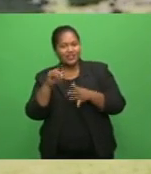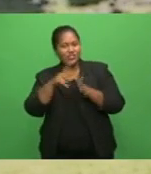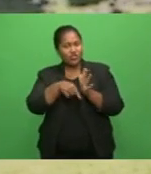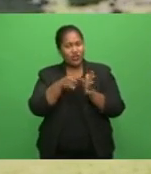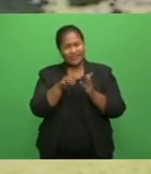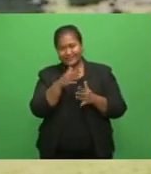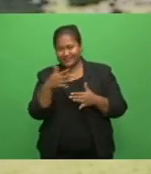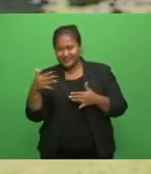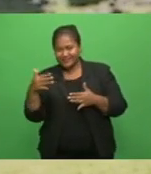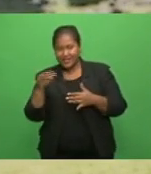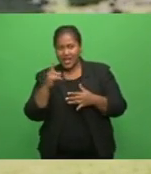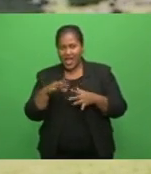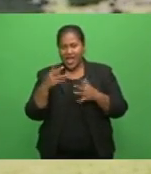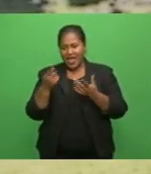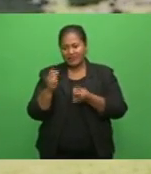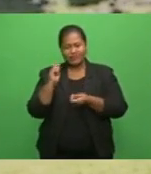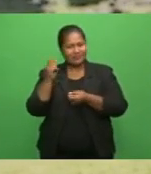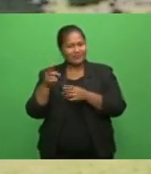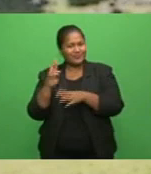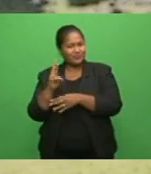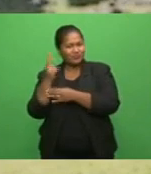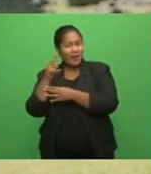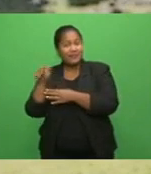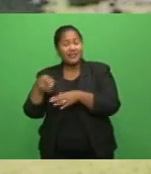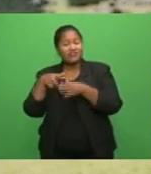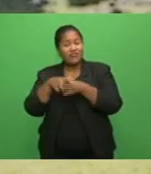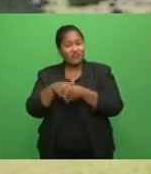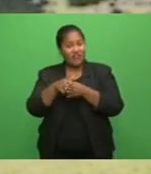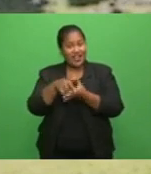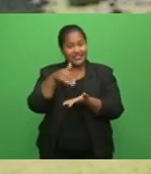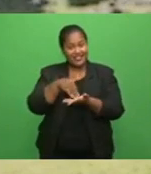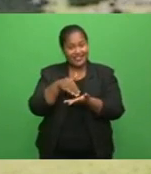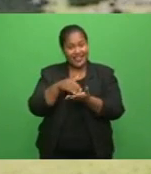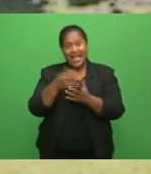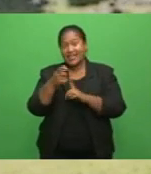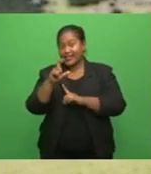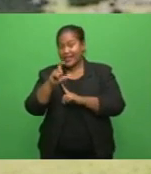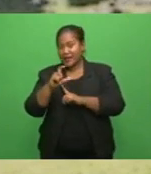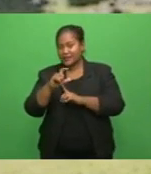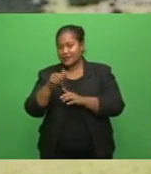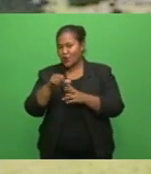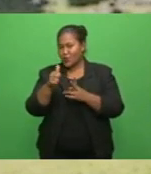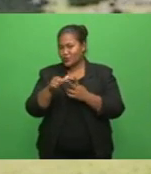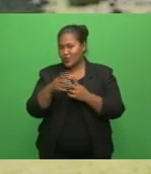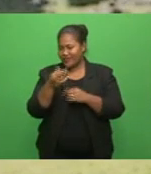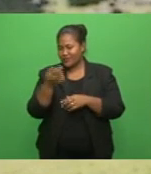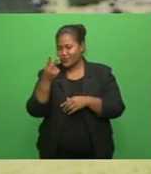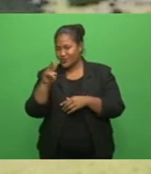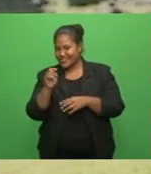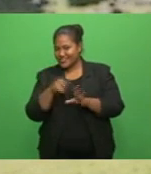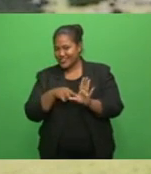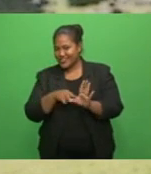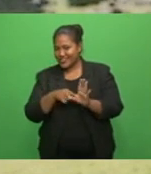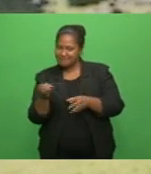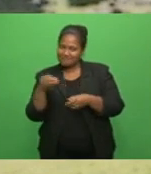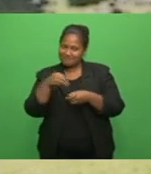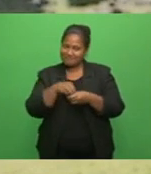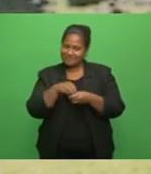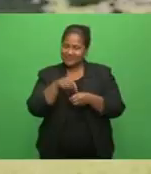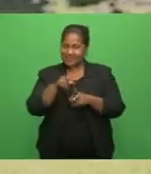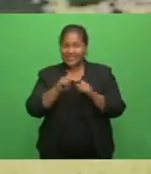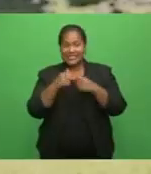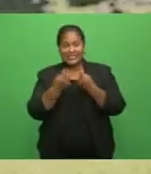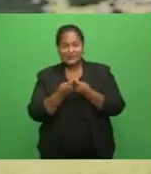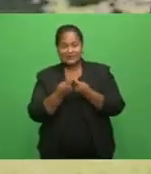had a stellar debut for Nanrongat Centre, the capital city also blooded a 20-year-old in their forward pack. Aquila Dama